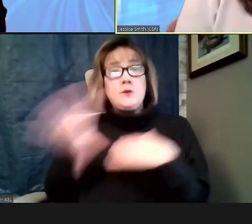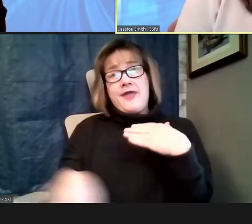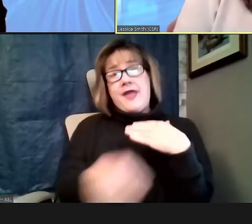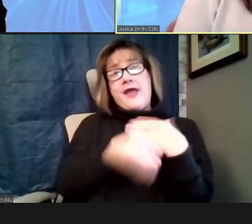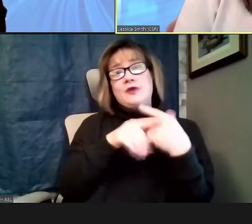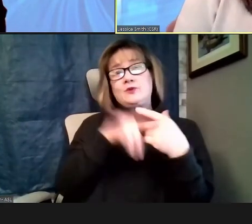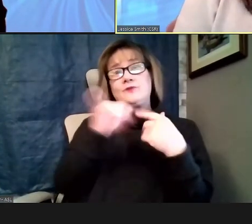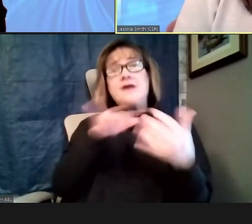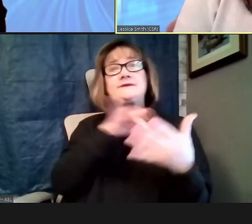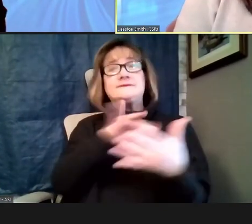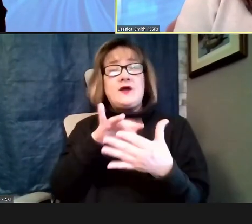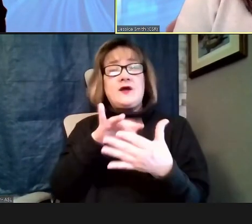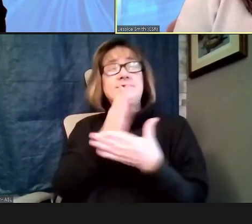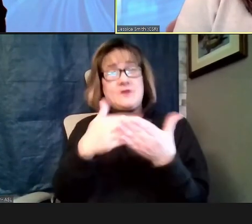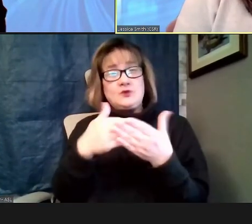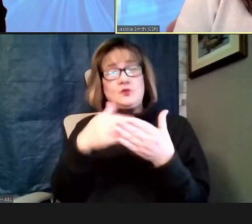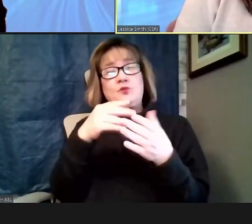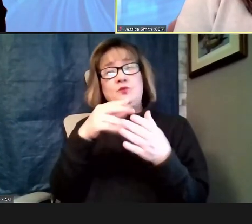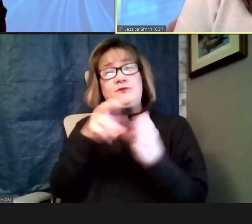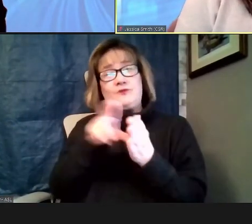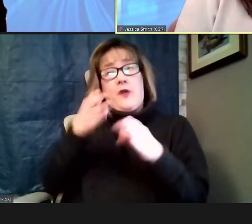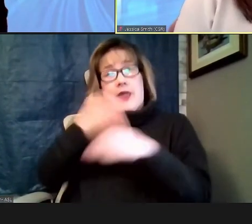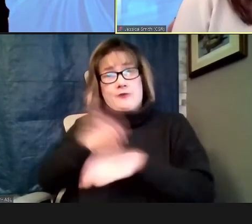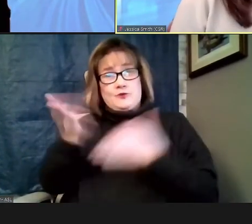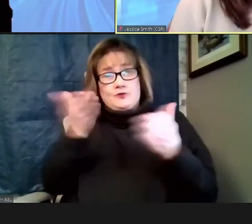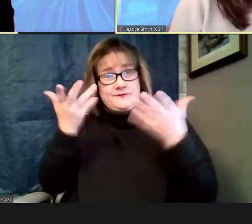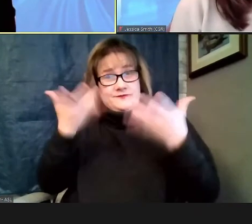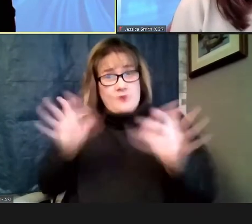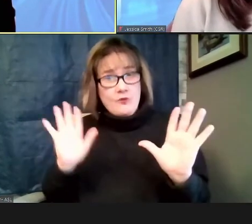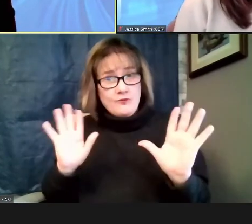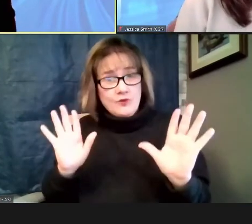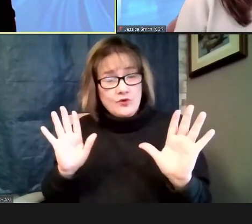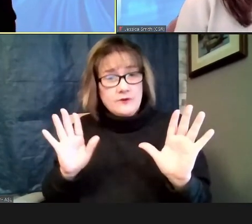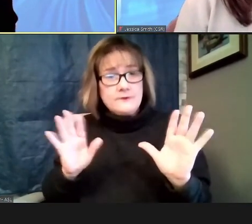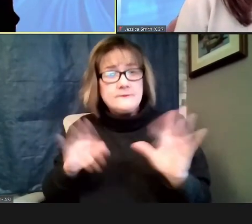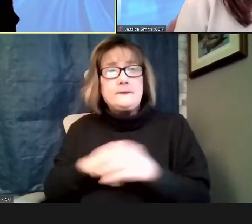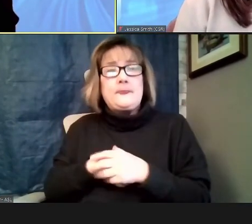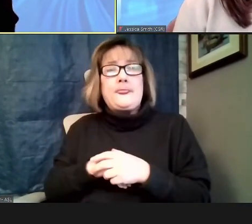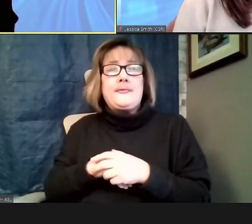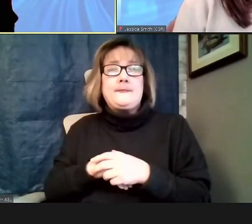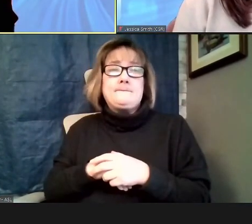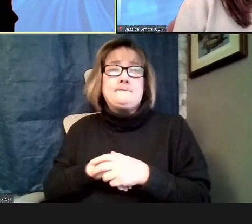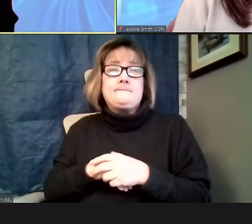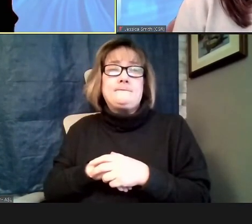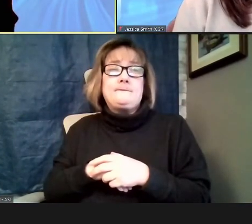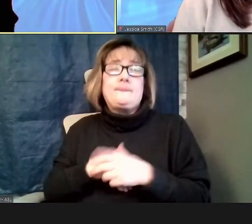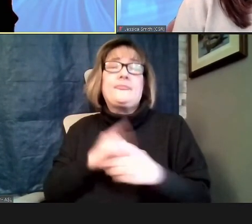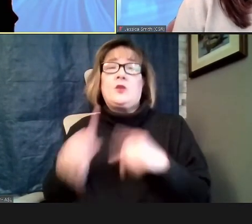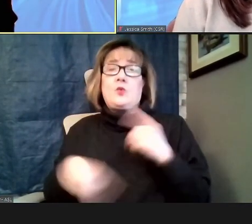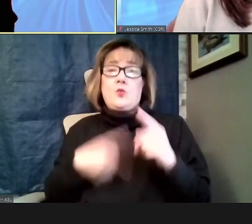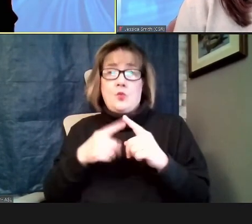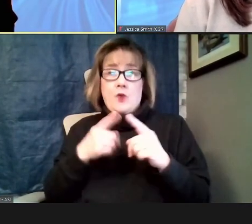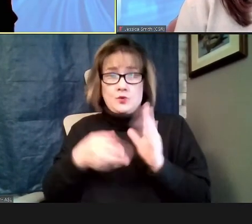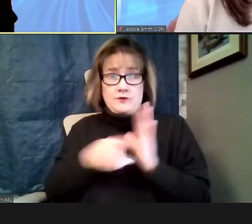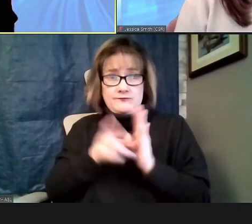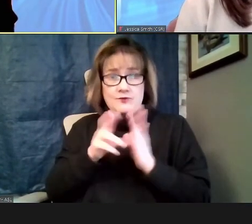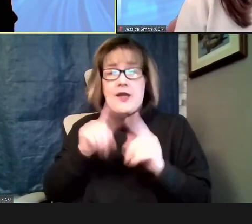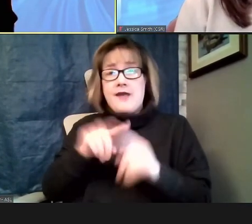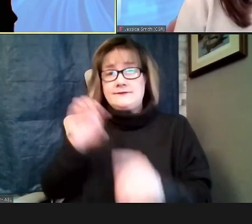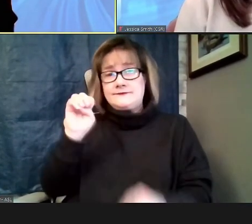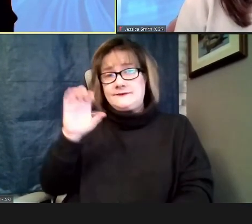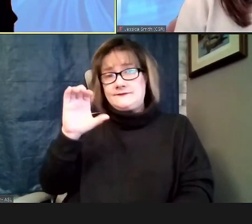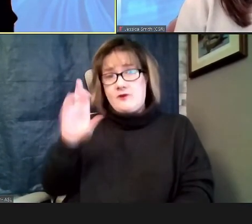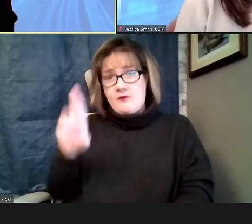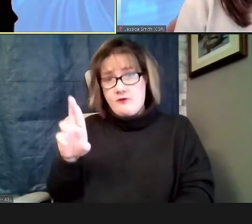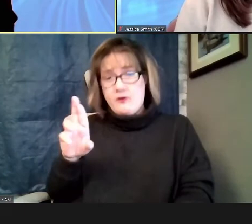section review group after your service is over? So when you're reviewing as an ECR, you are